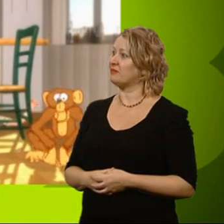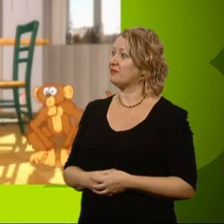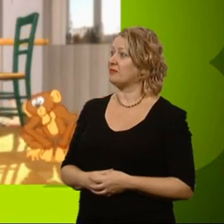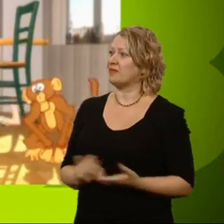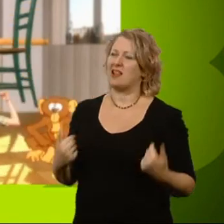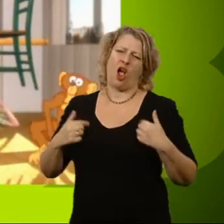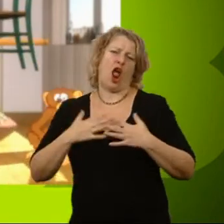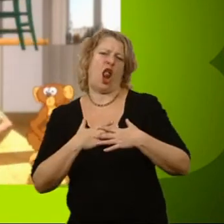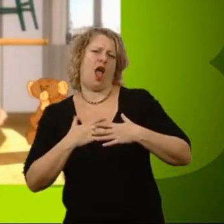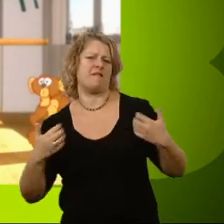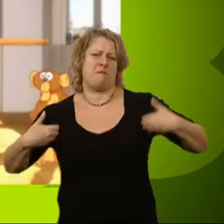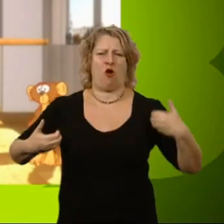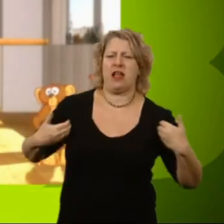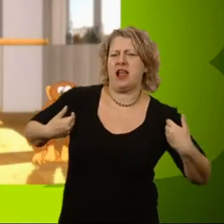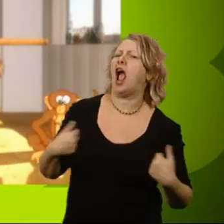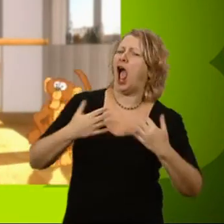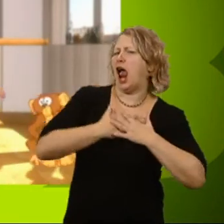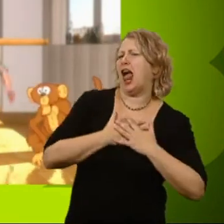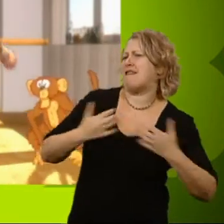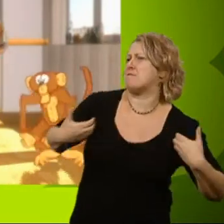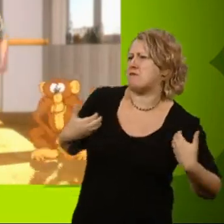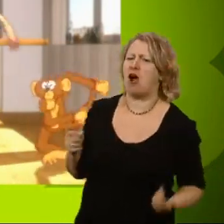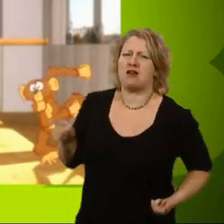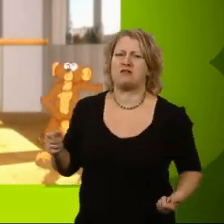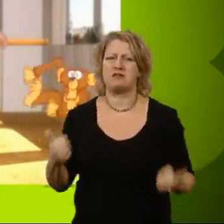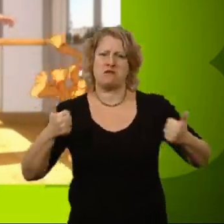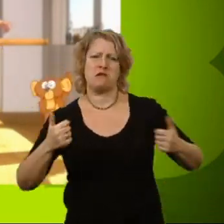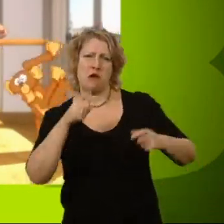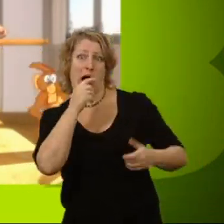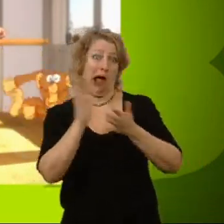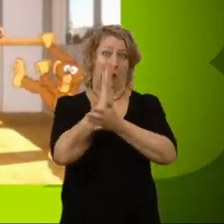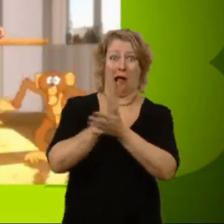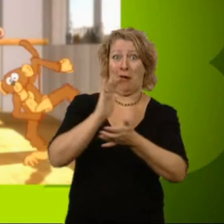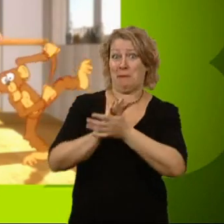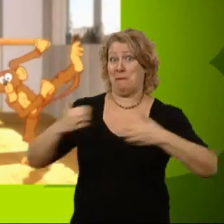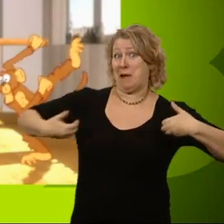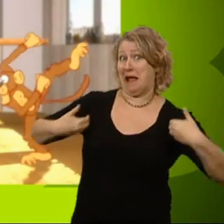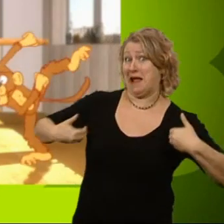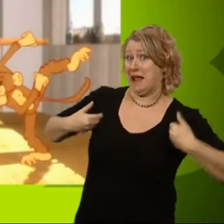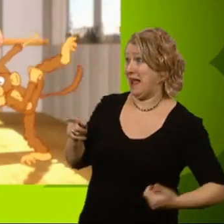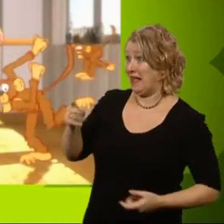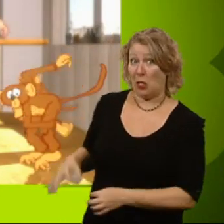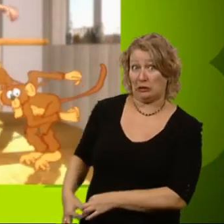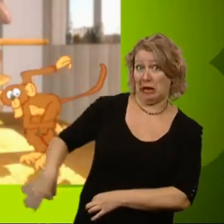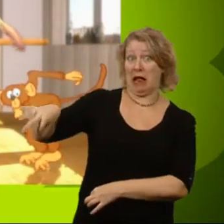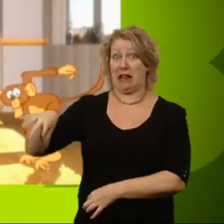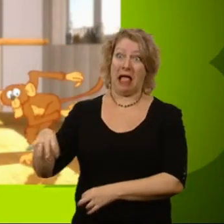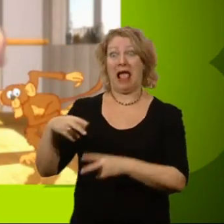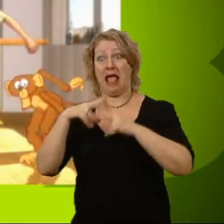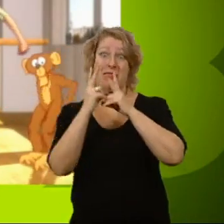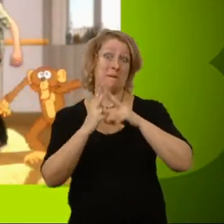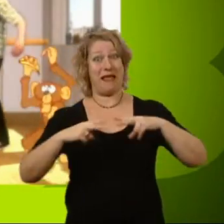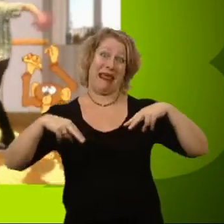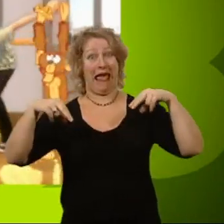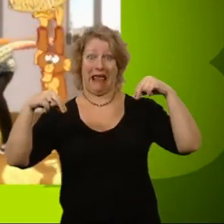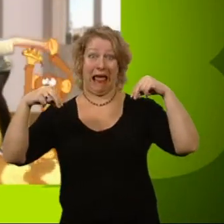I love monkeys, I love monkeys. All those happy little chirpy little monkeys with their tails and